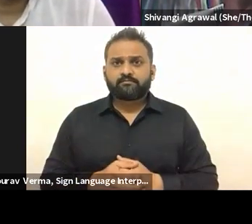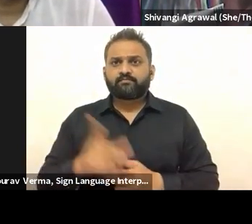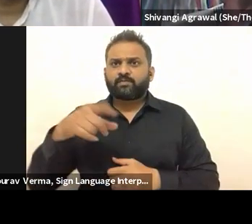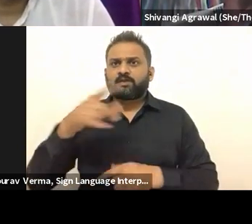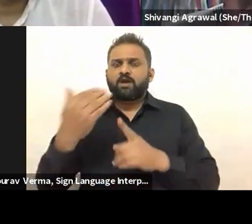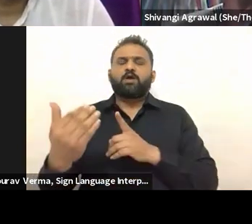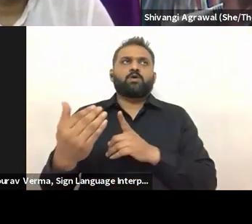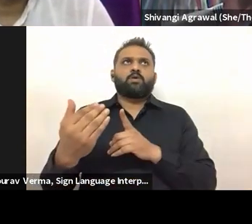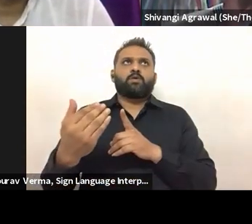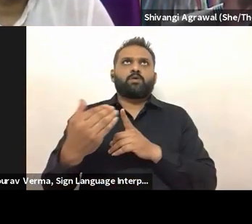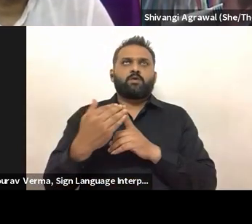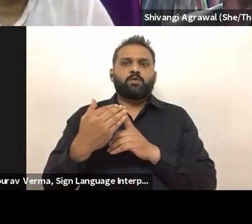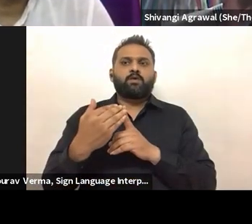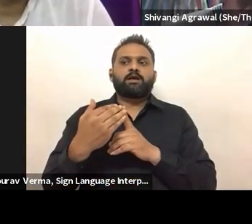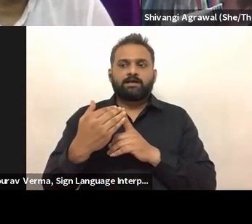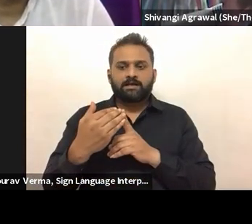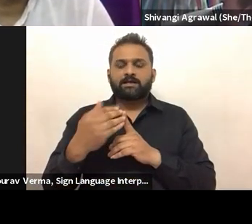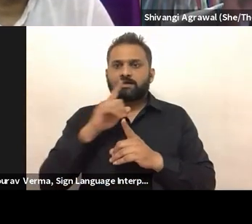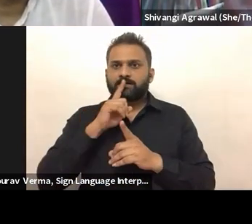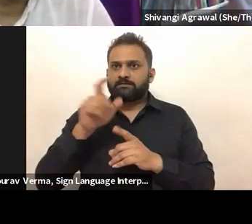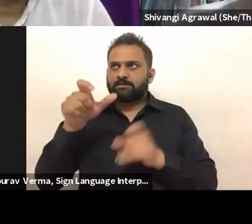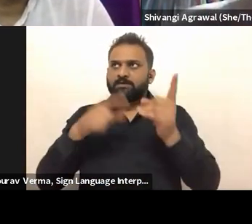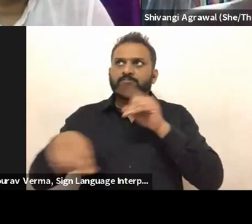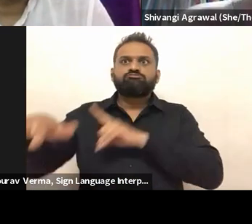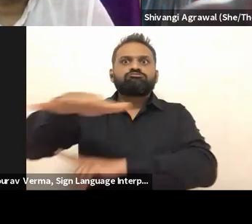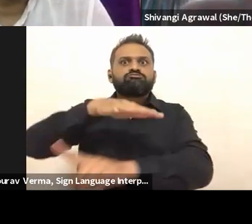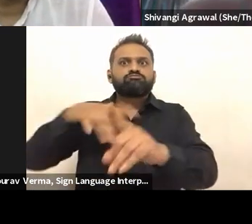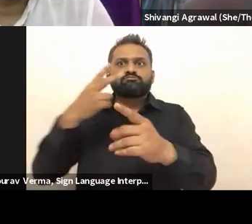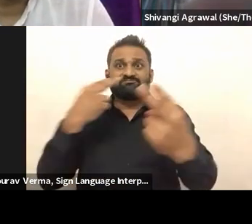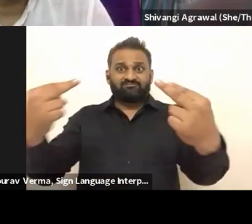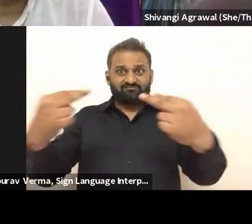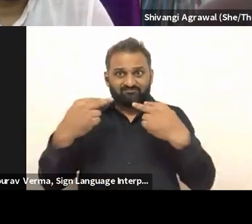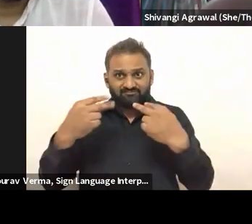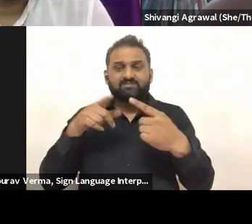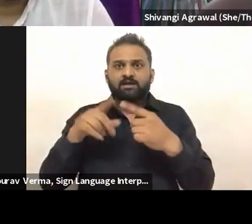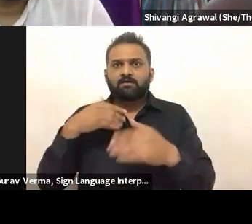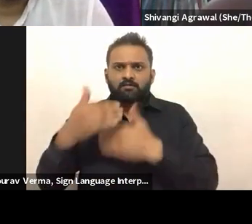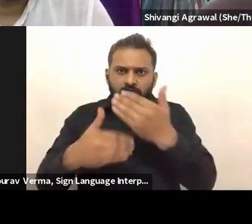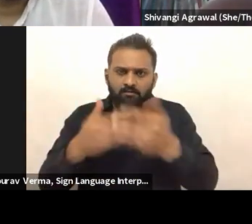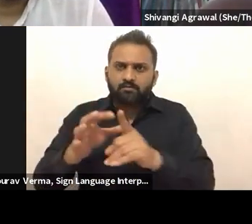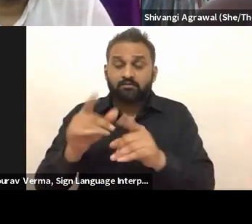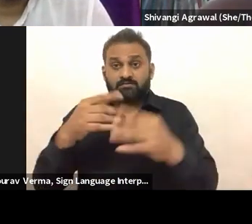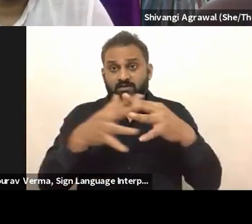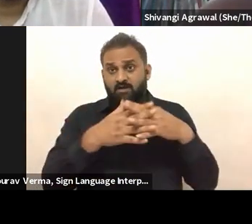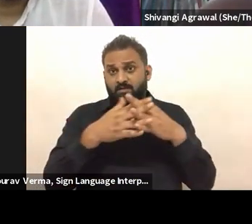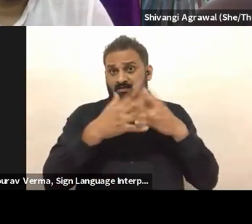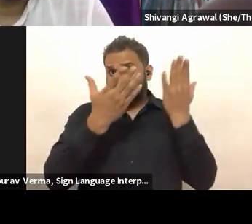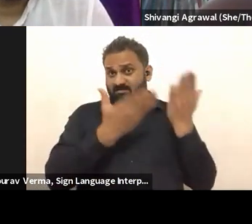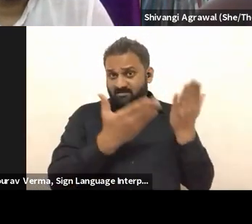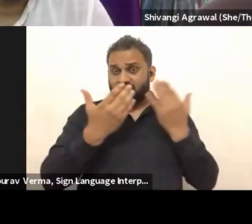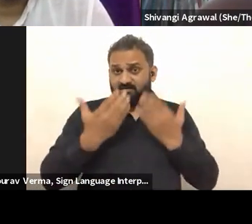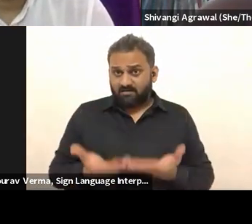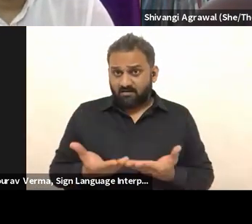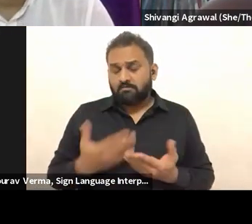that, and I hope that the audience will take this for what it's worth, that in the United States, we are still